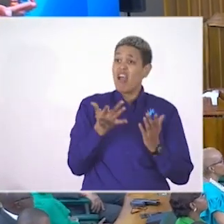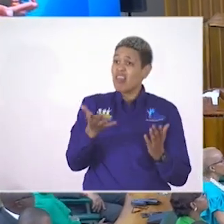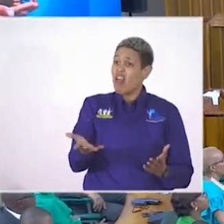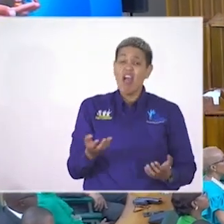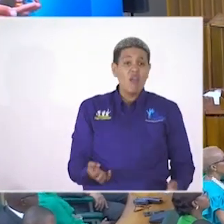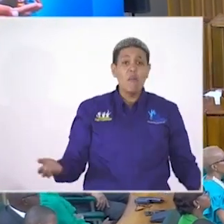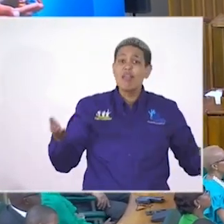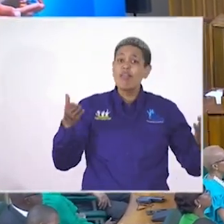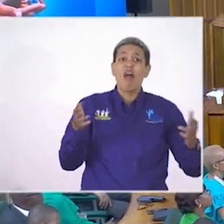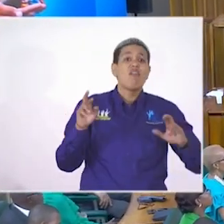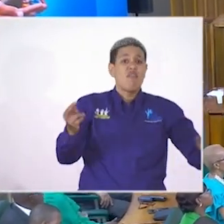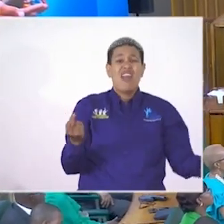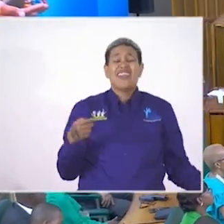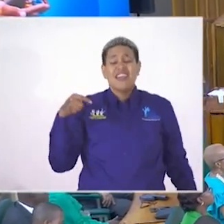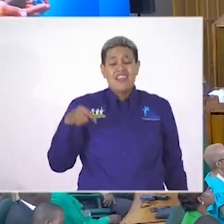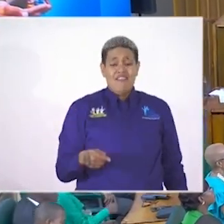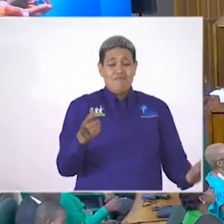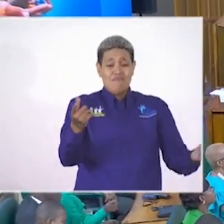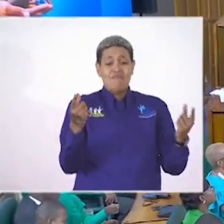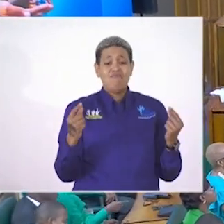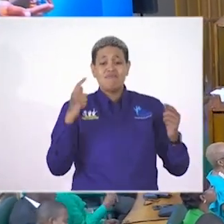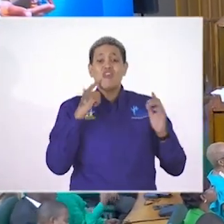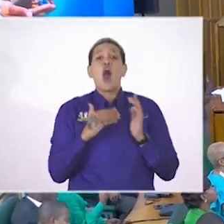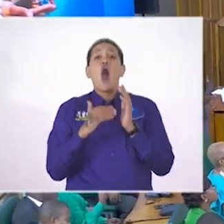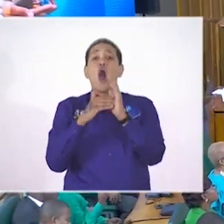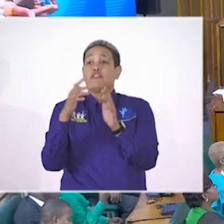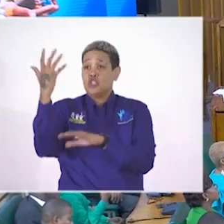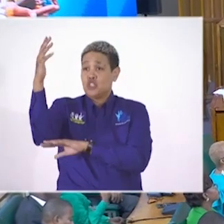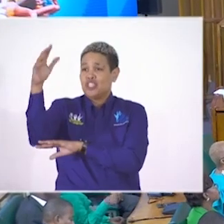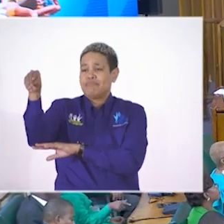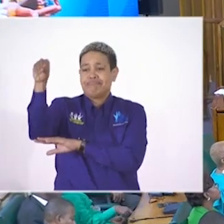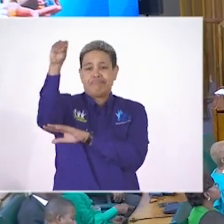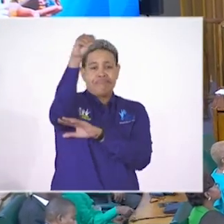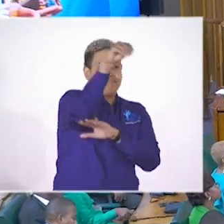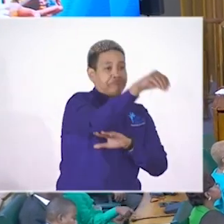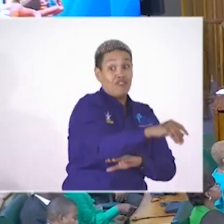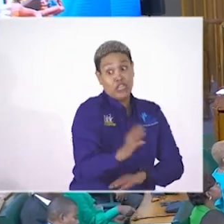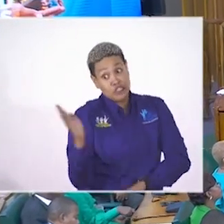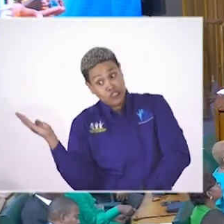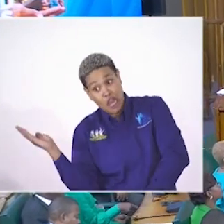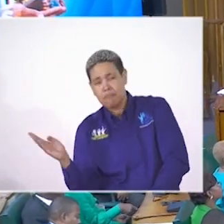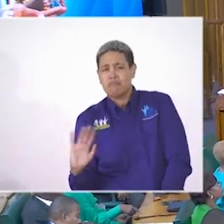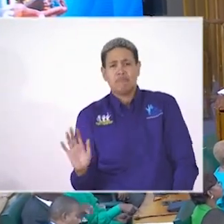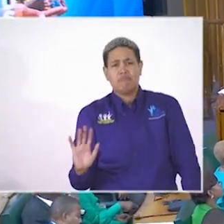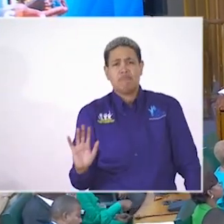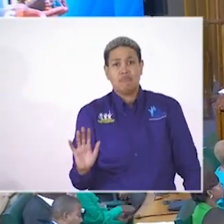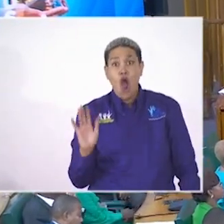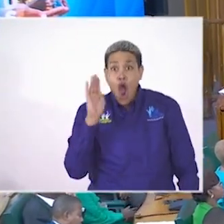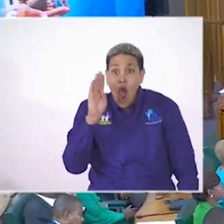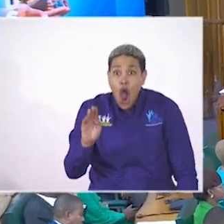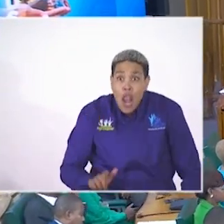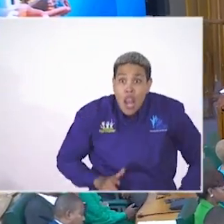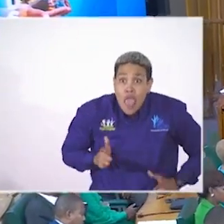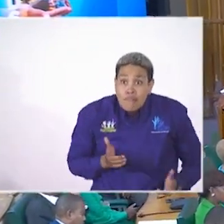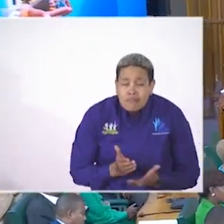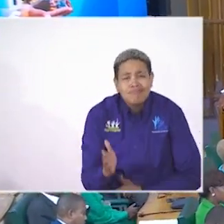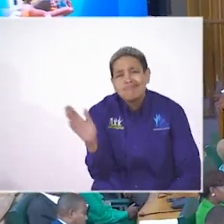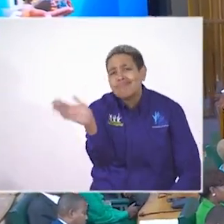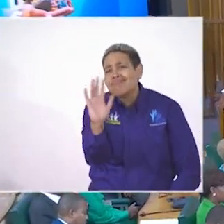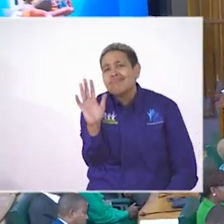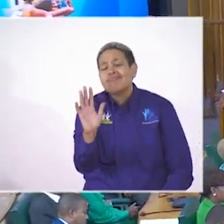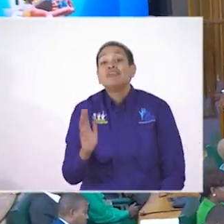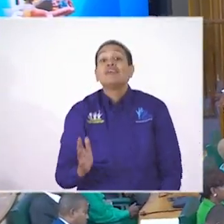exists, and this is done quite often. Not all the trees will survive. But you know what, Madam